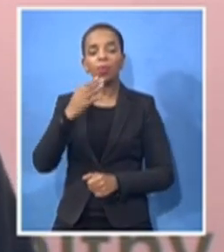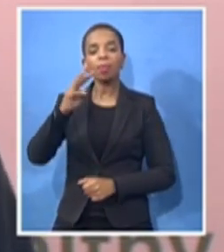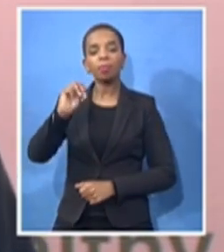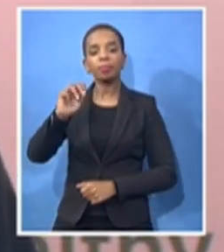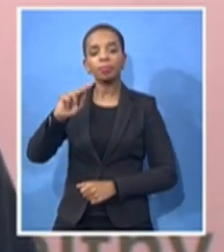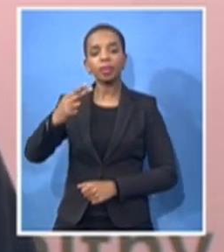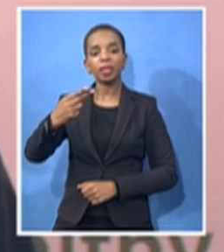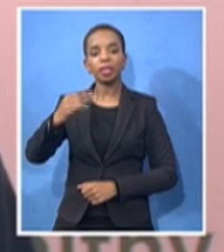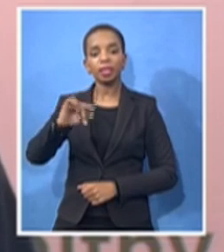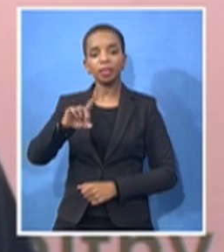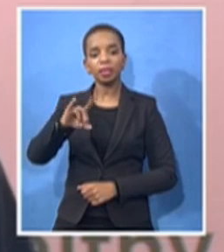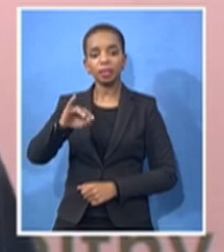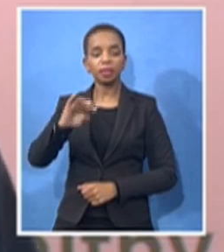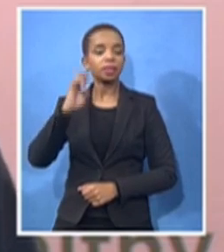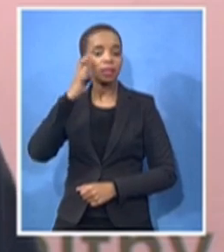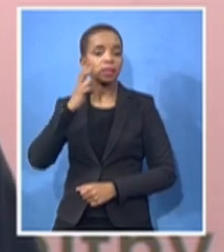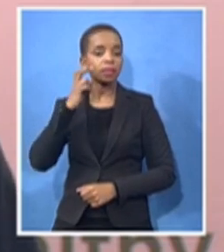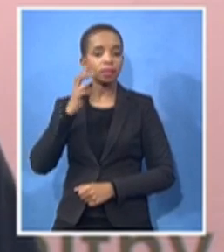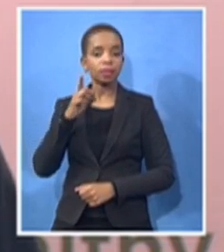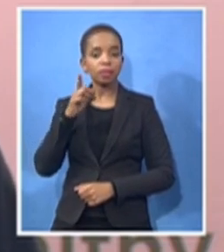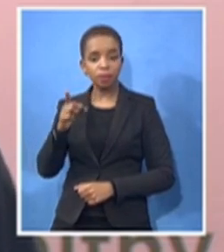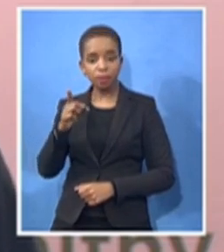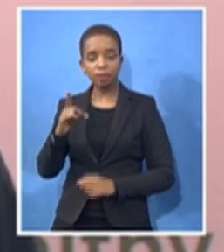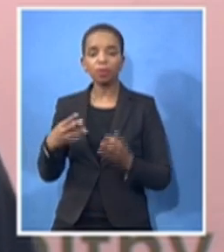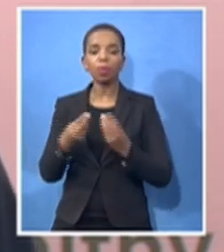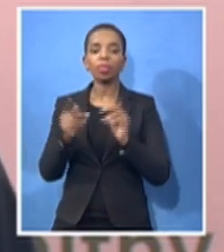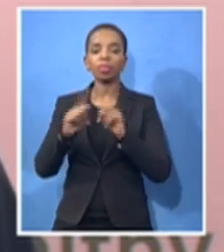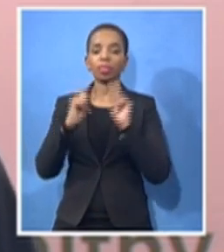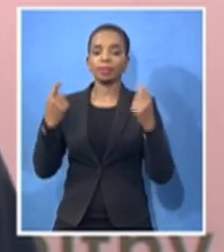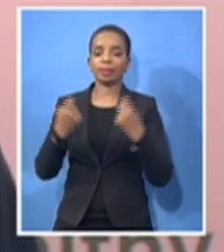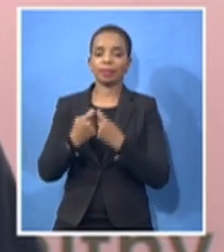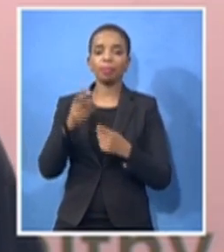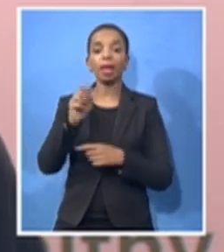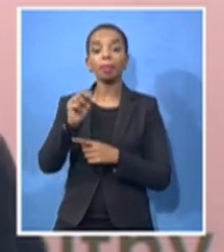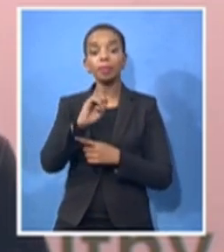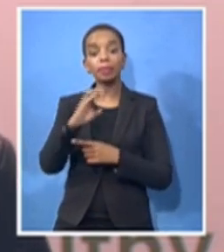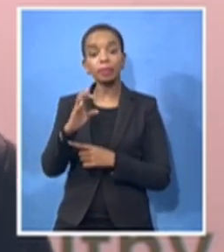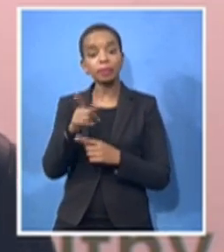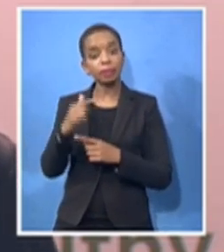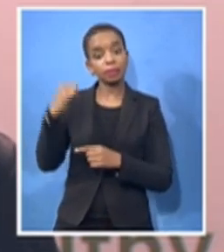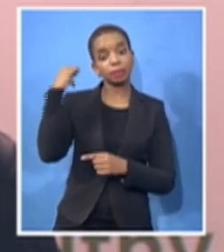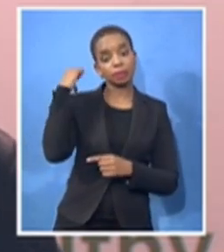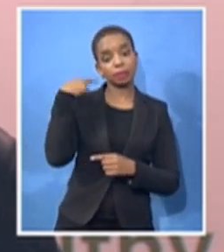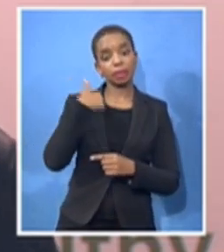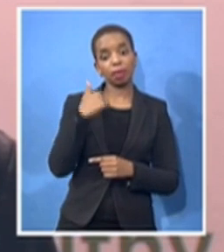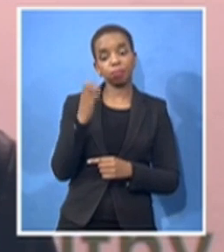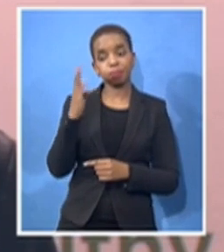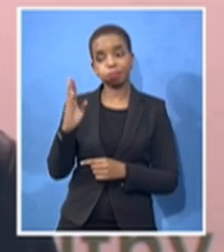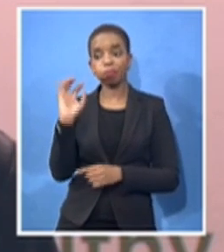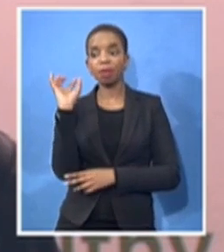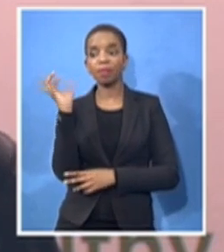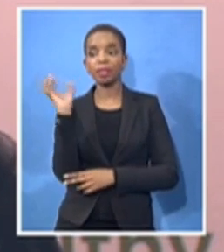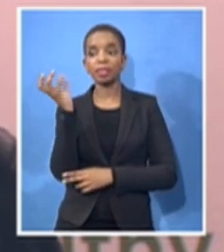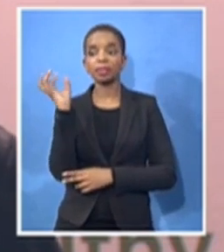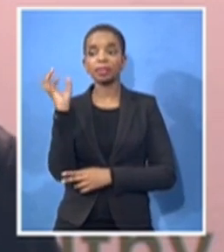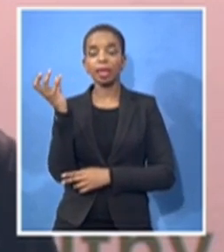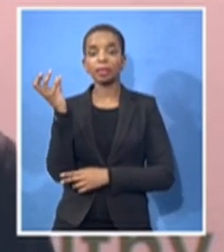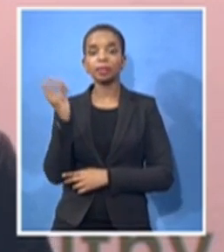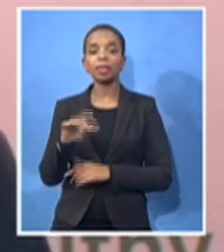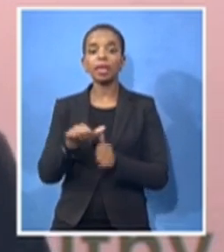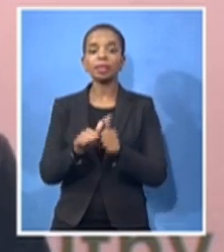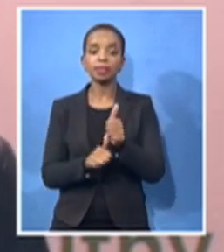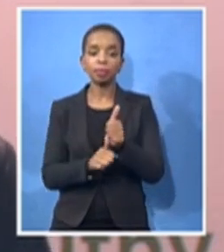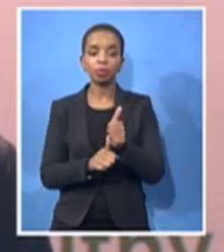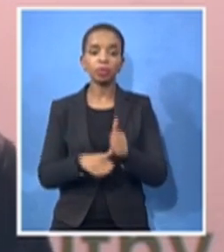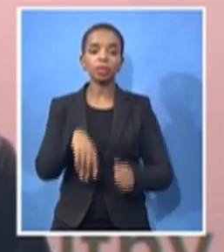MECs. Yesterday I was in the Free State with the Deputy President, and